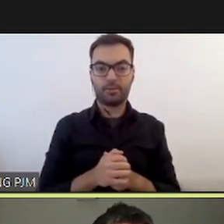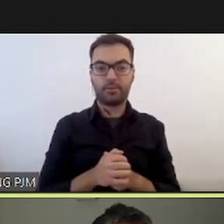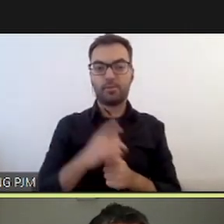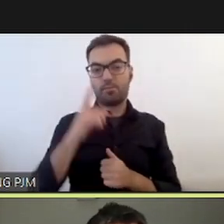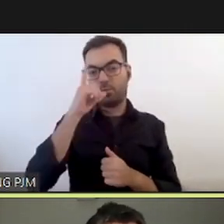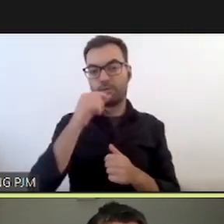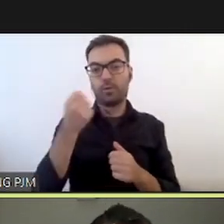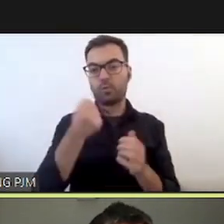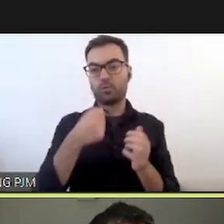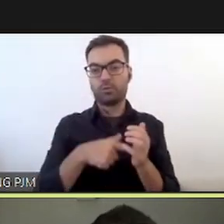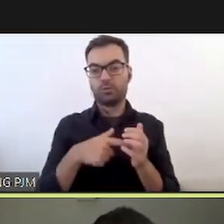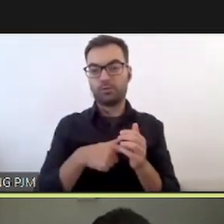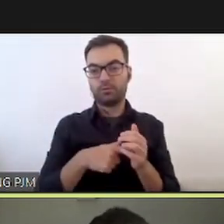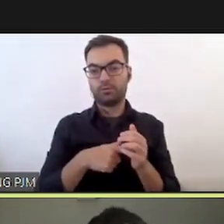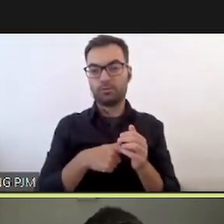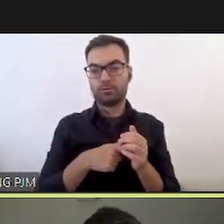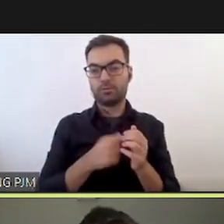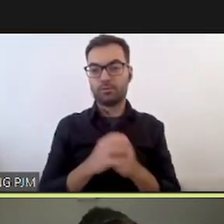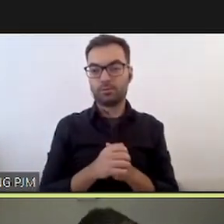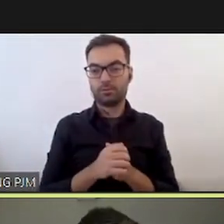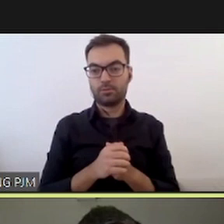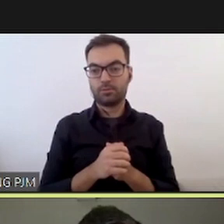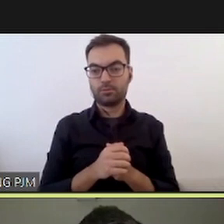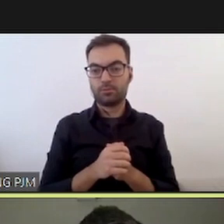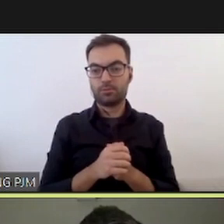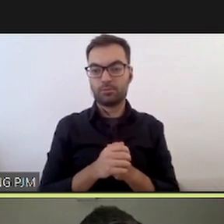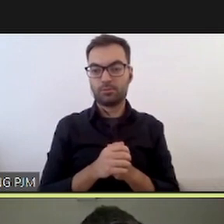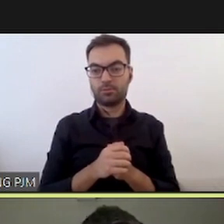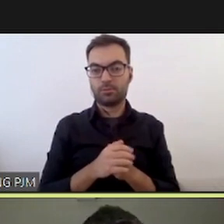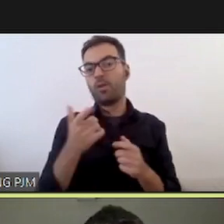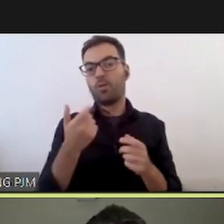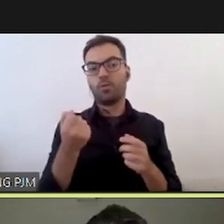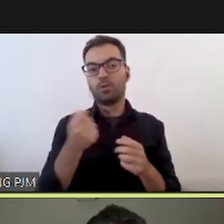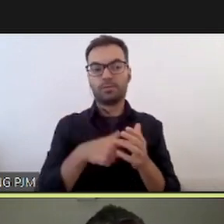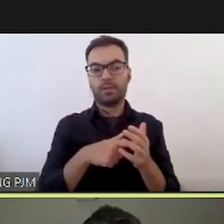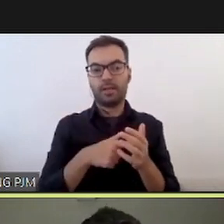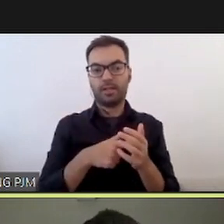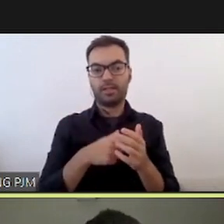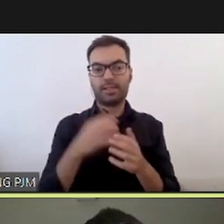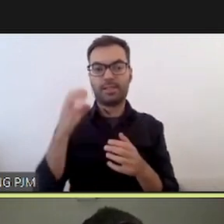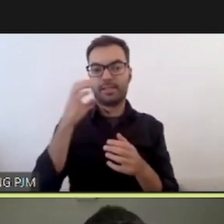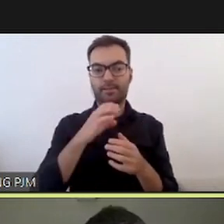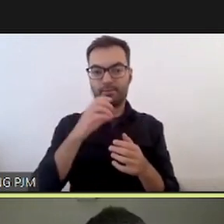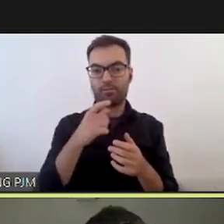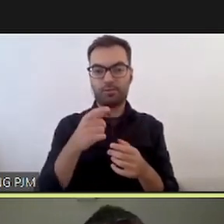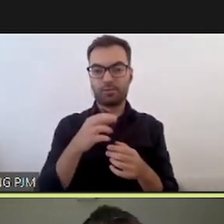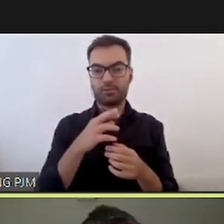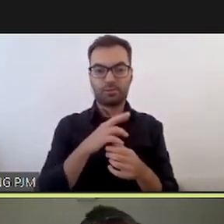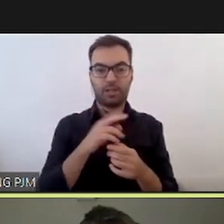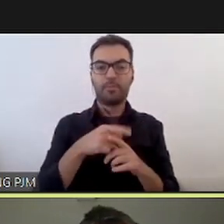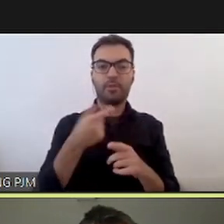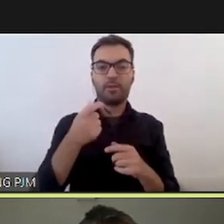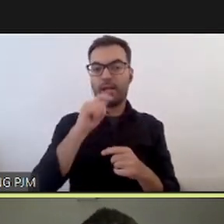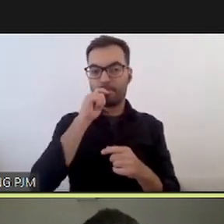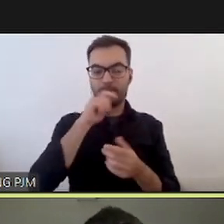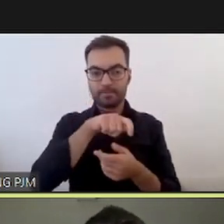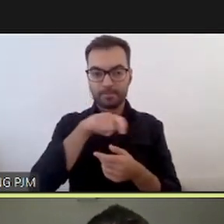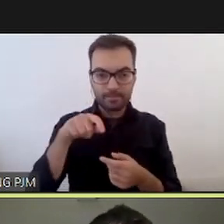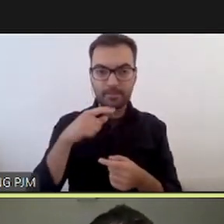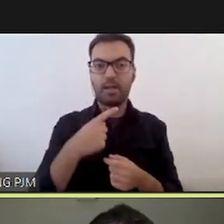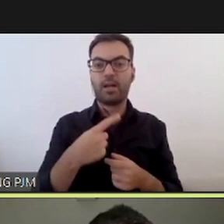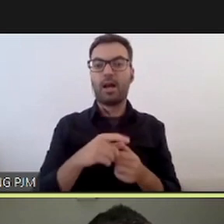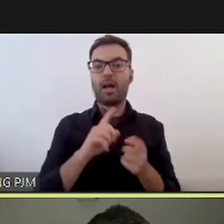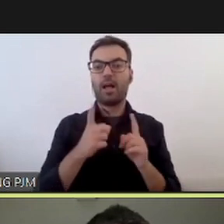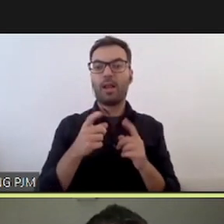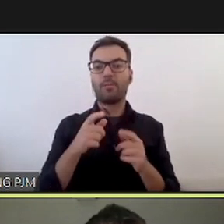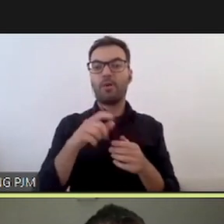using or control the digital product using the pencil in the mouth, or control